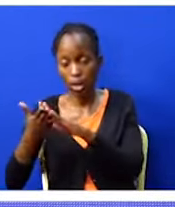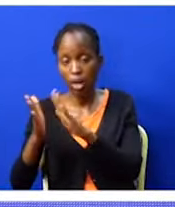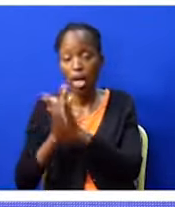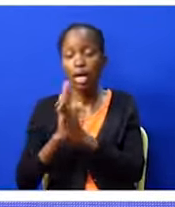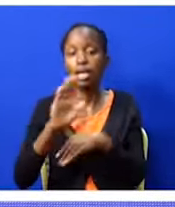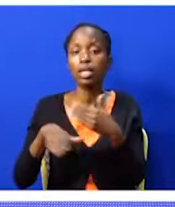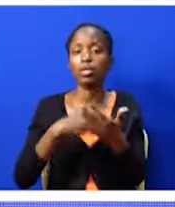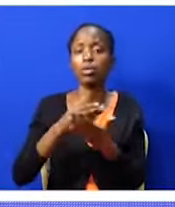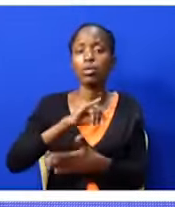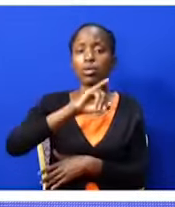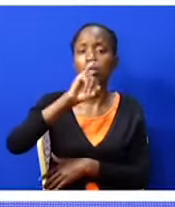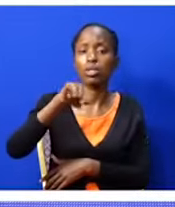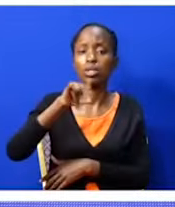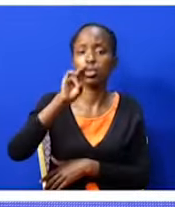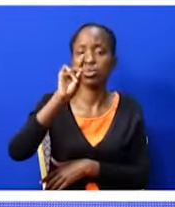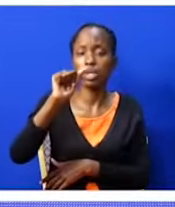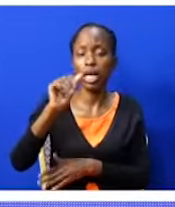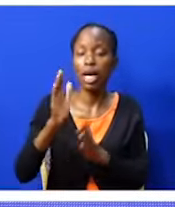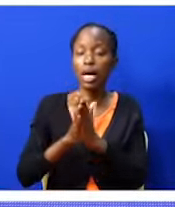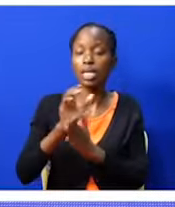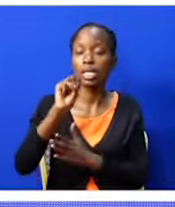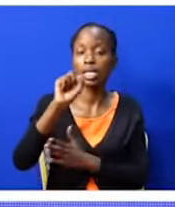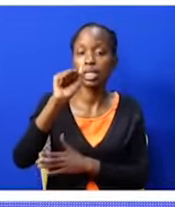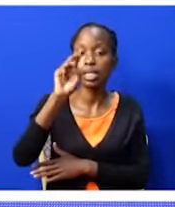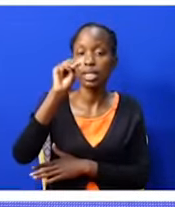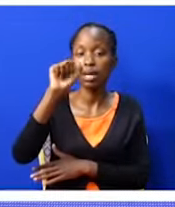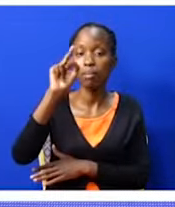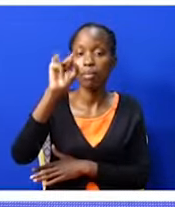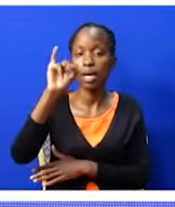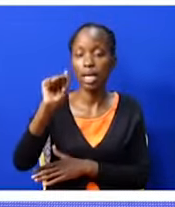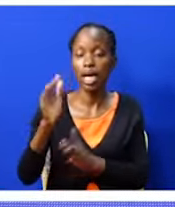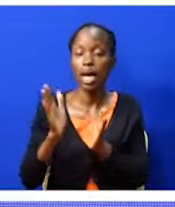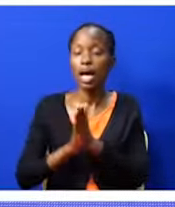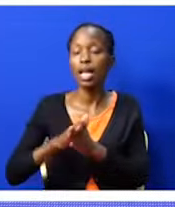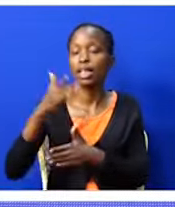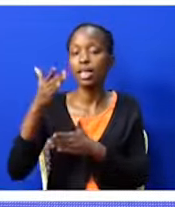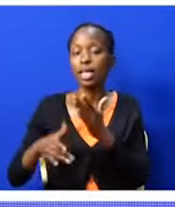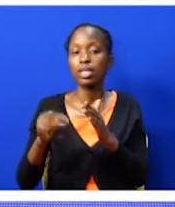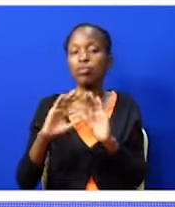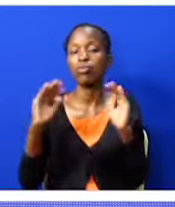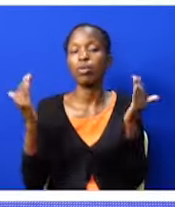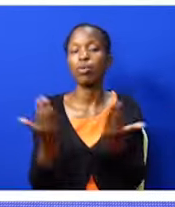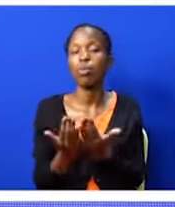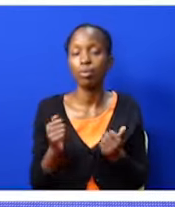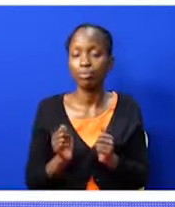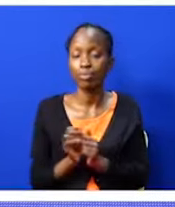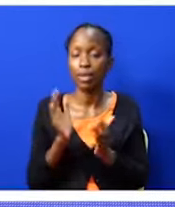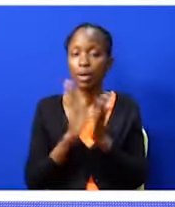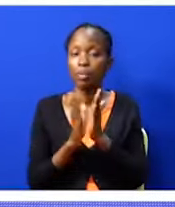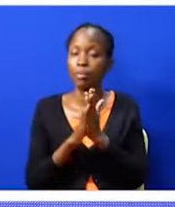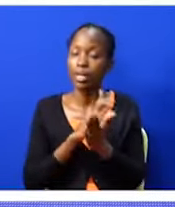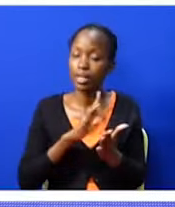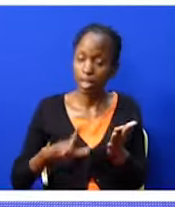in all Judea and Samaria, and to the ends of the world." Praise the